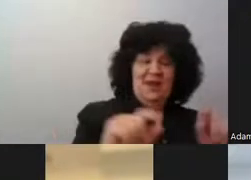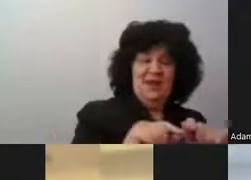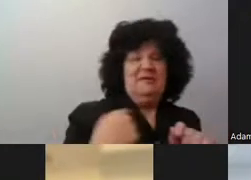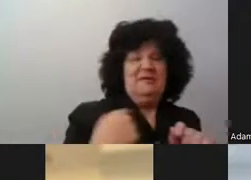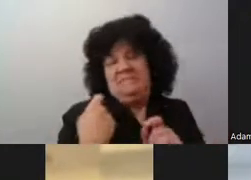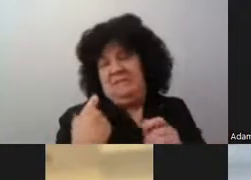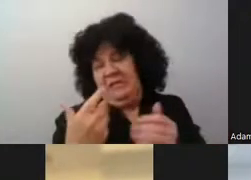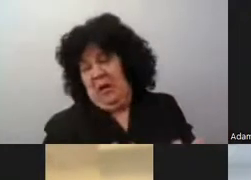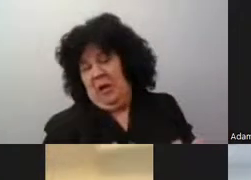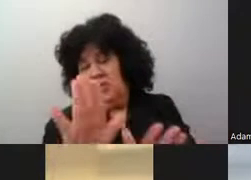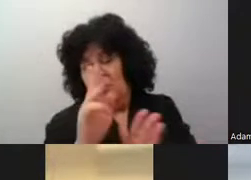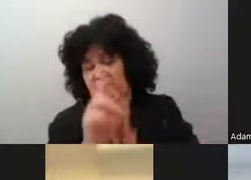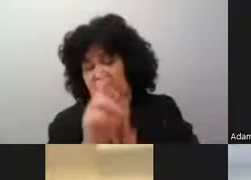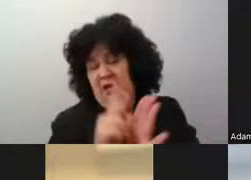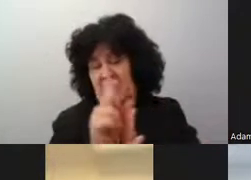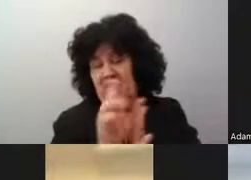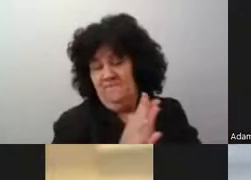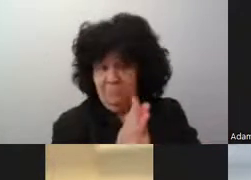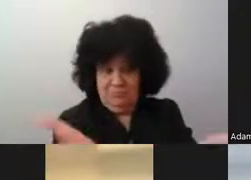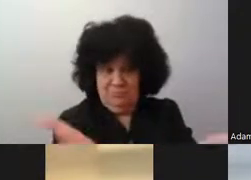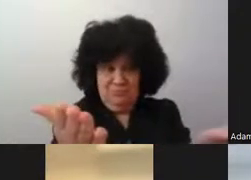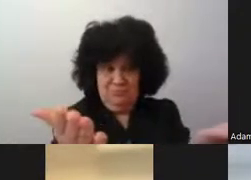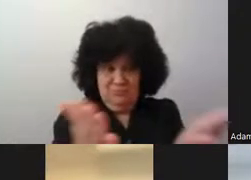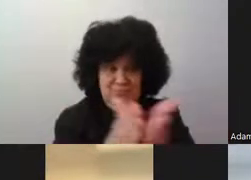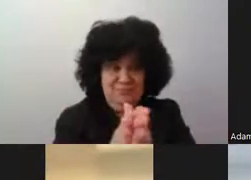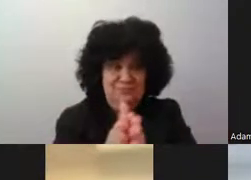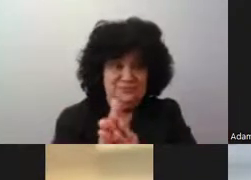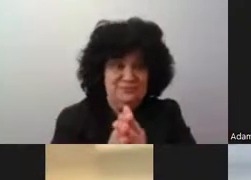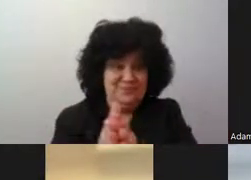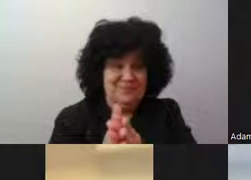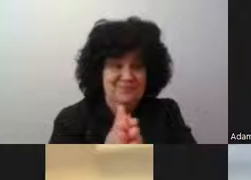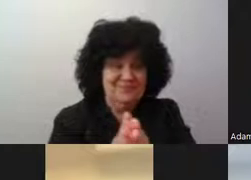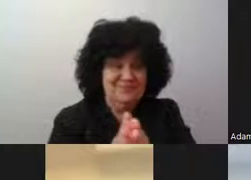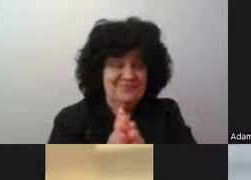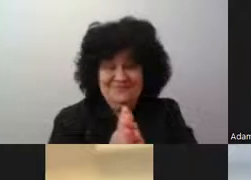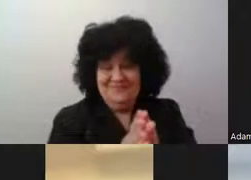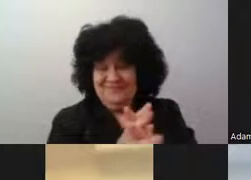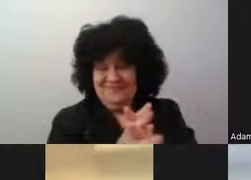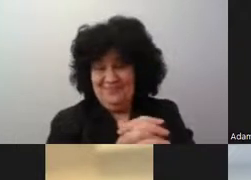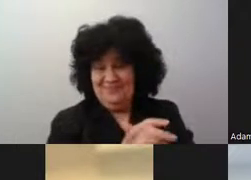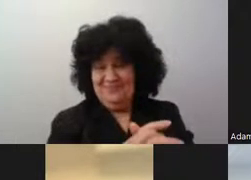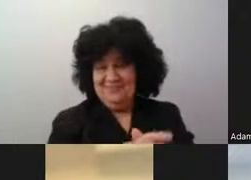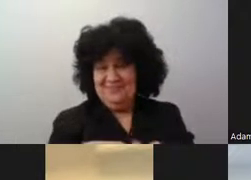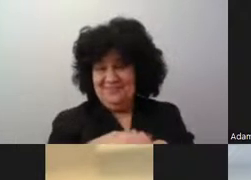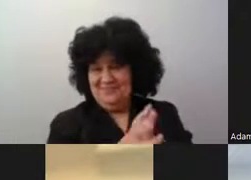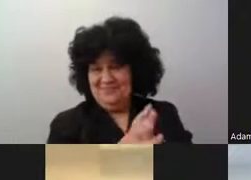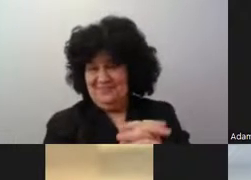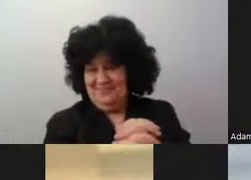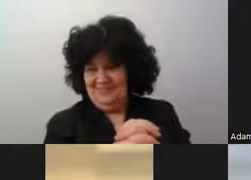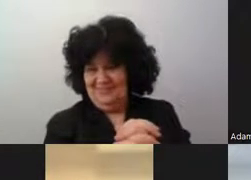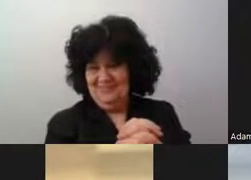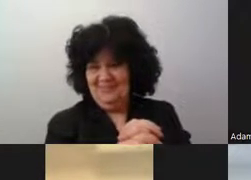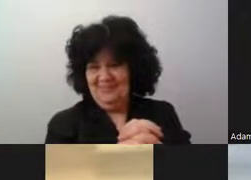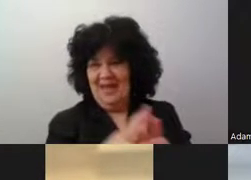your video. Okay. Yeah. I think